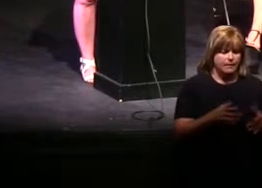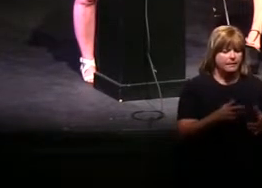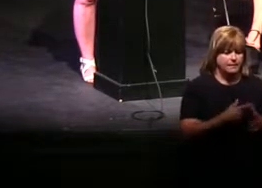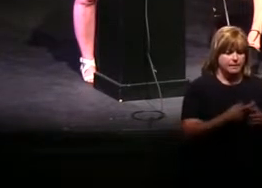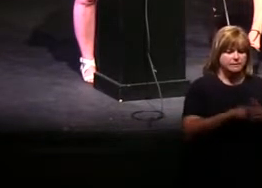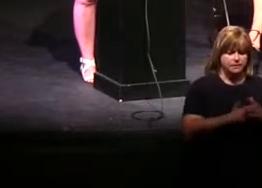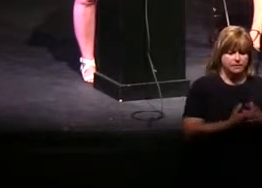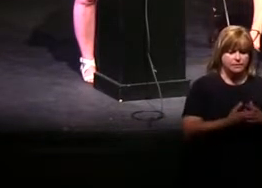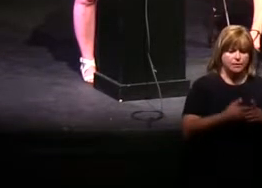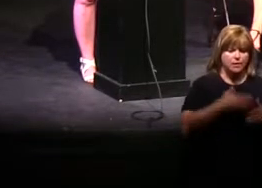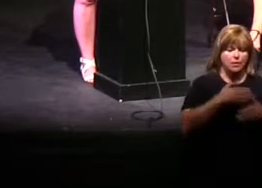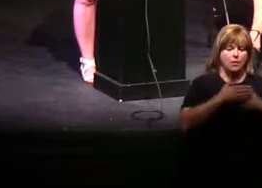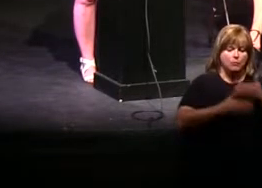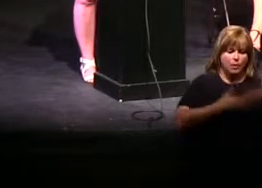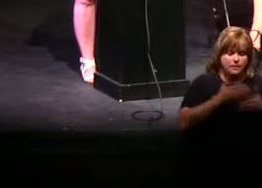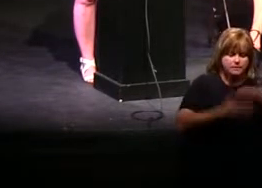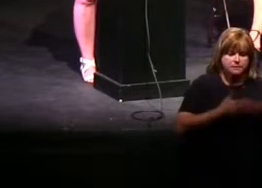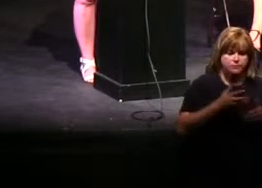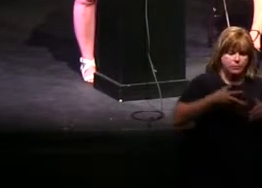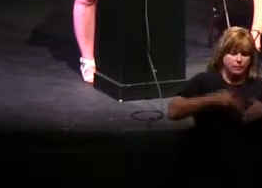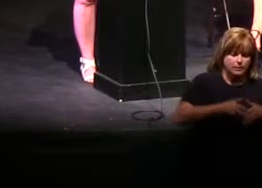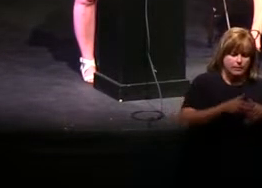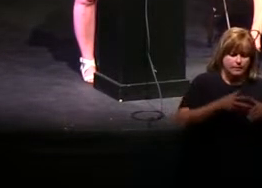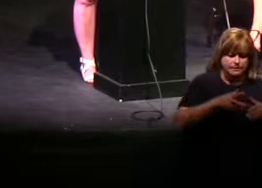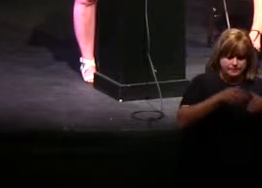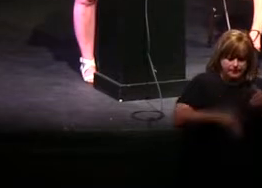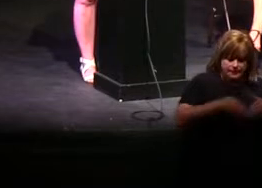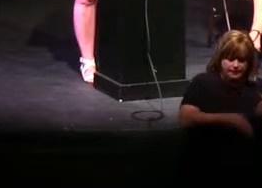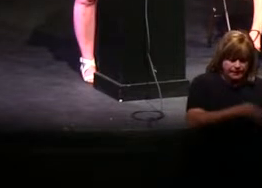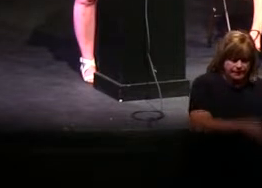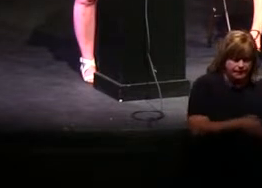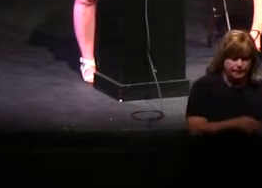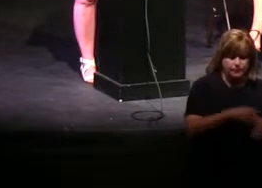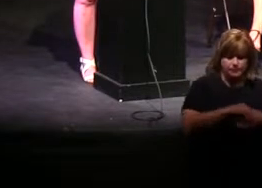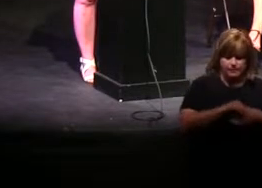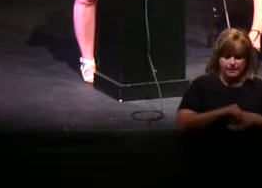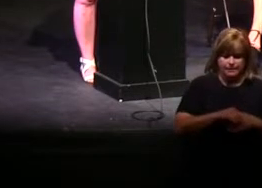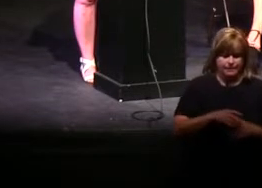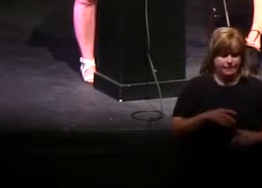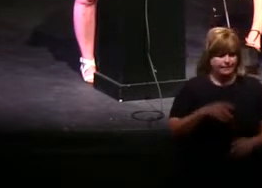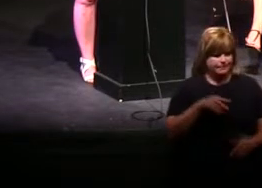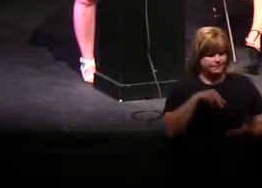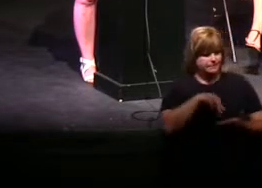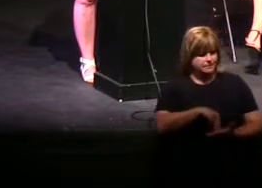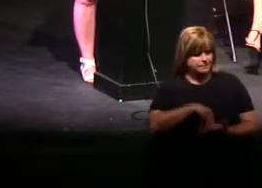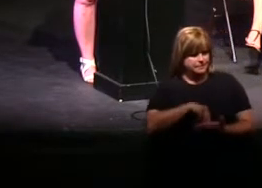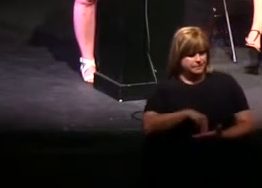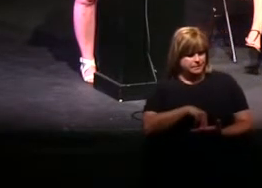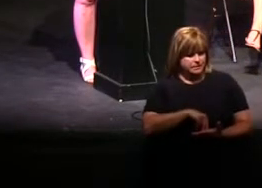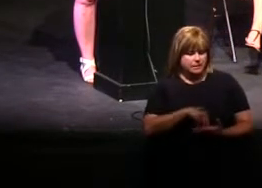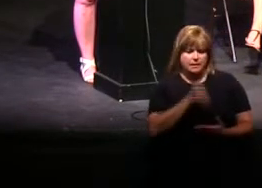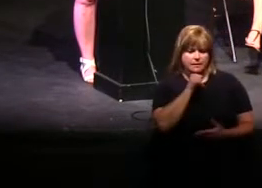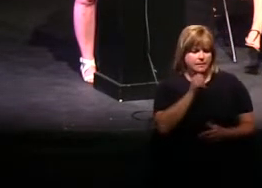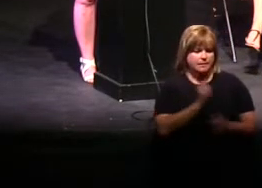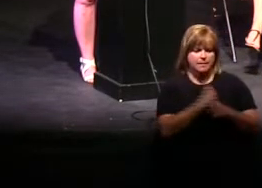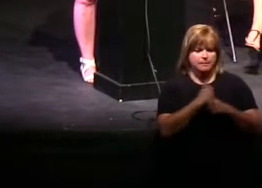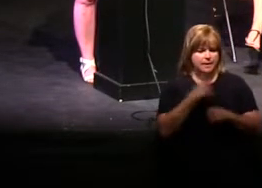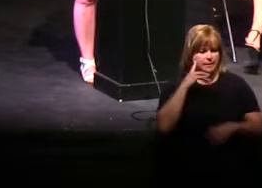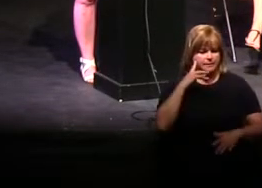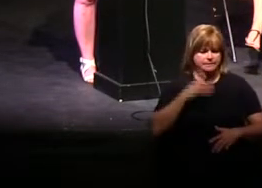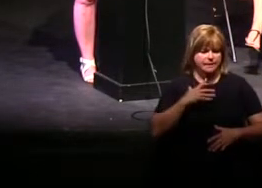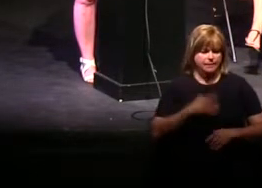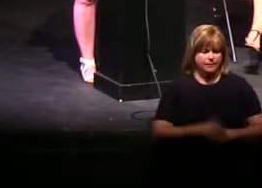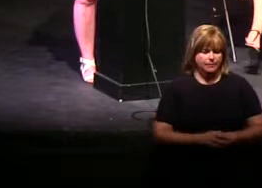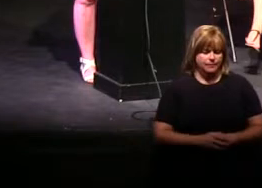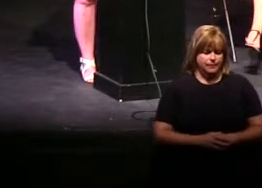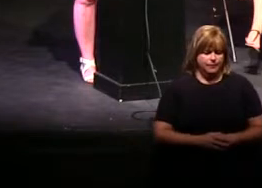meat, lovingly and tenderly, while I stood by as a silent witness, cringing at the sound of knife on bone.